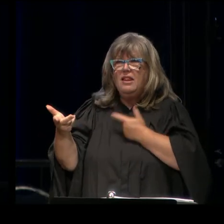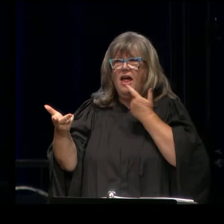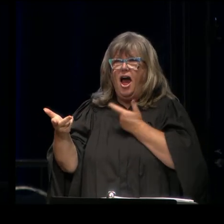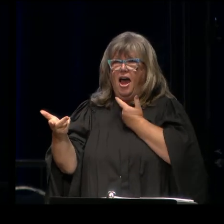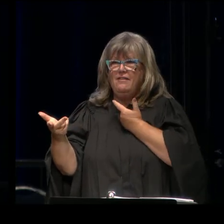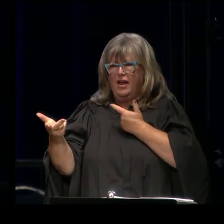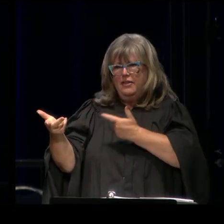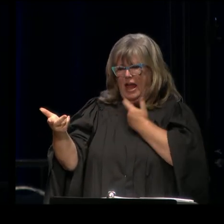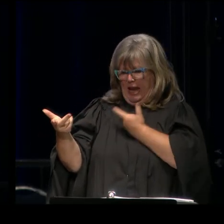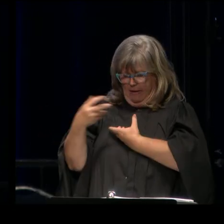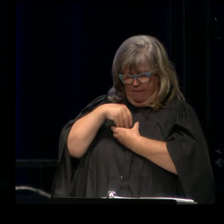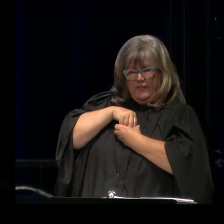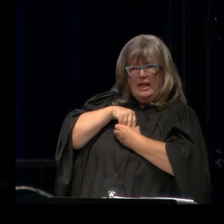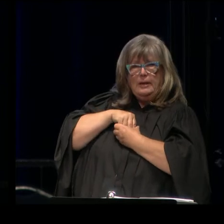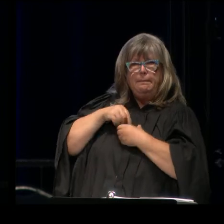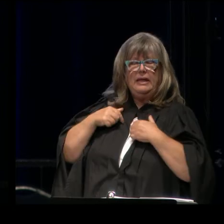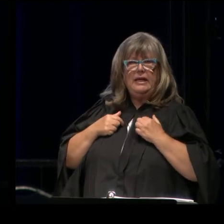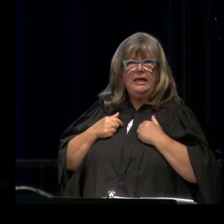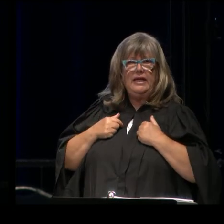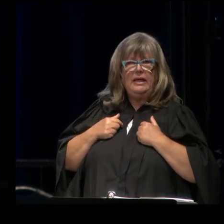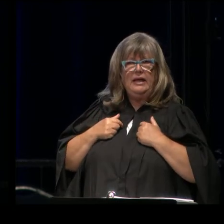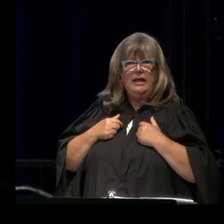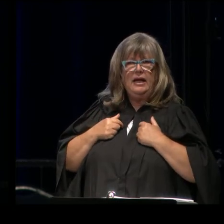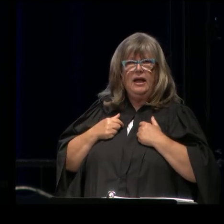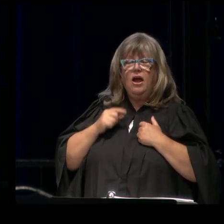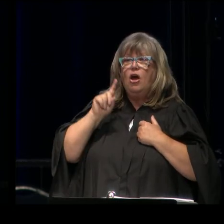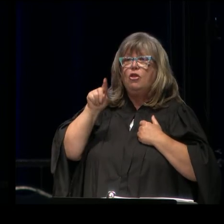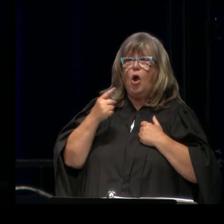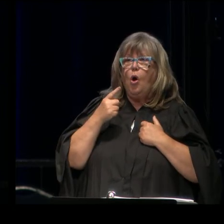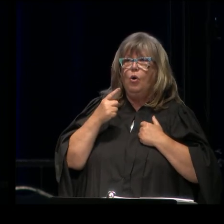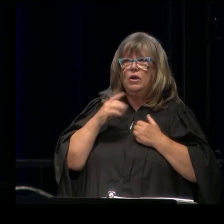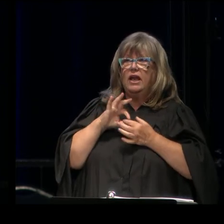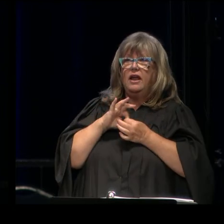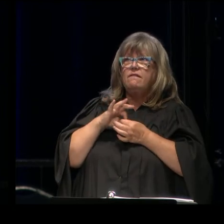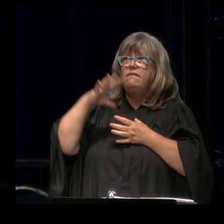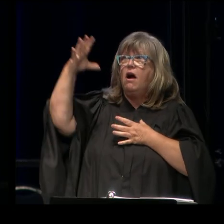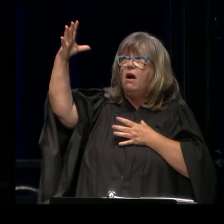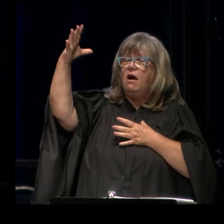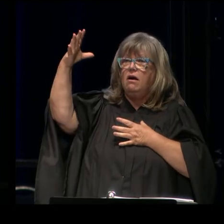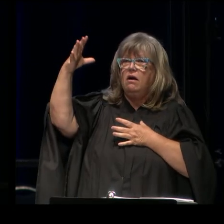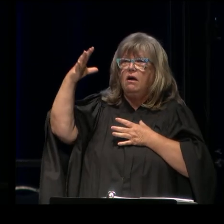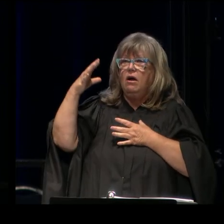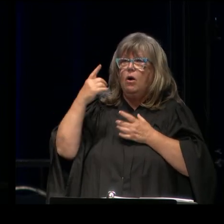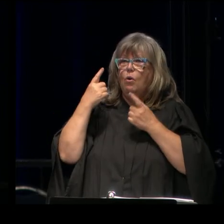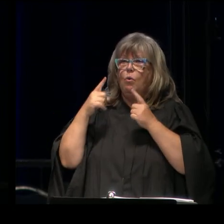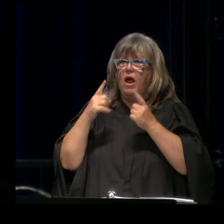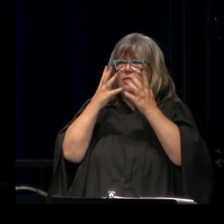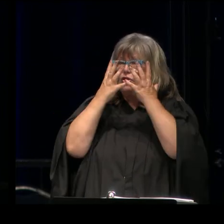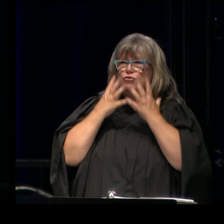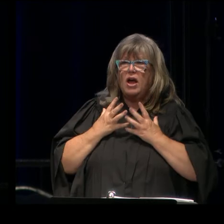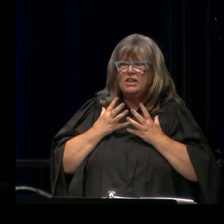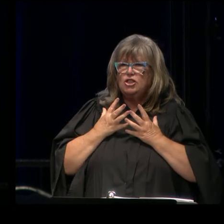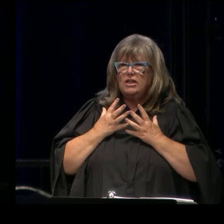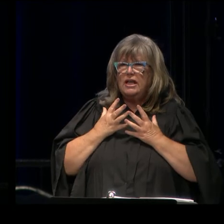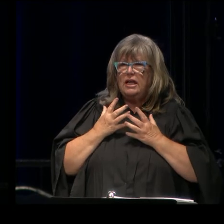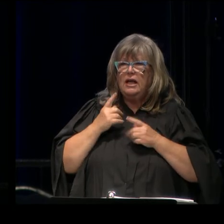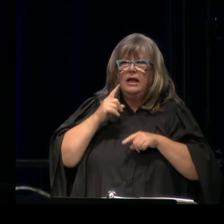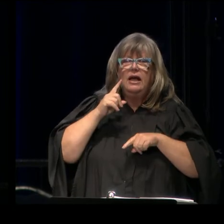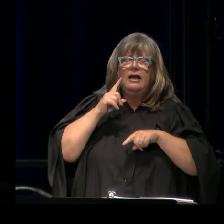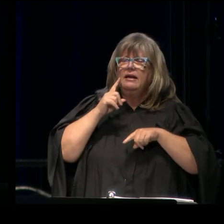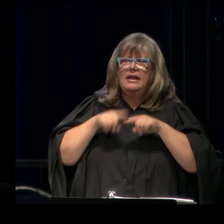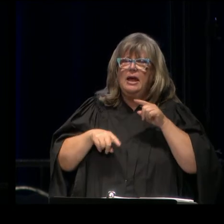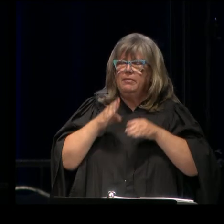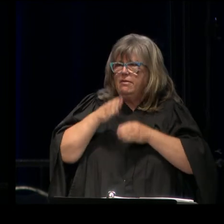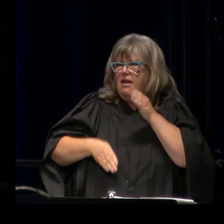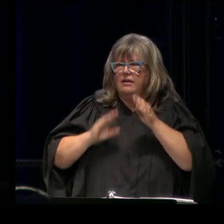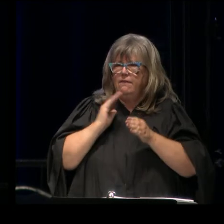me. They are only far from me, and the tragedy can't be the end of our lives. We